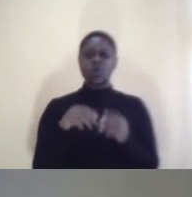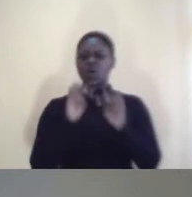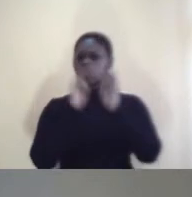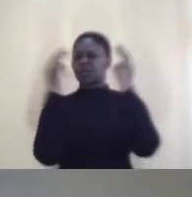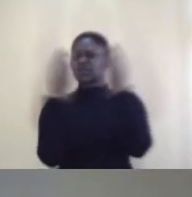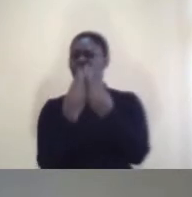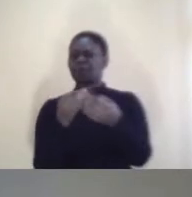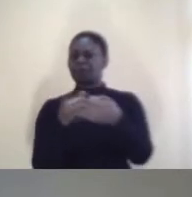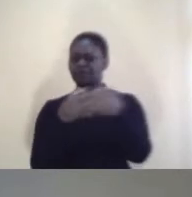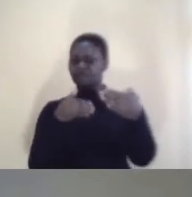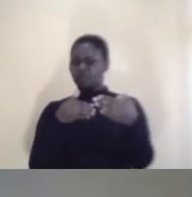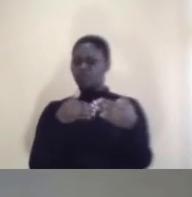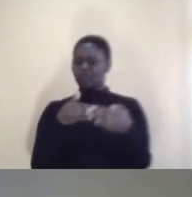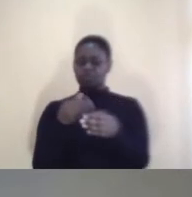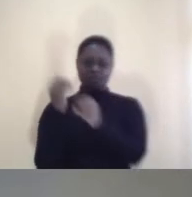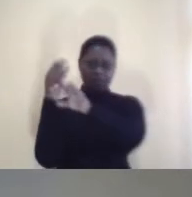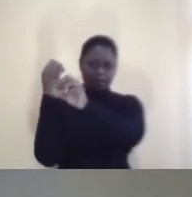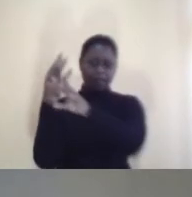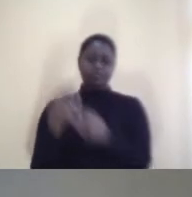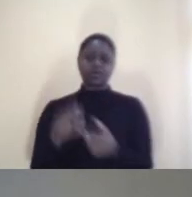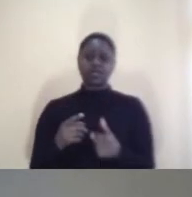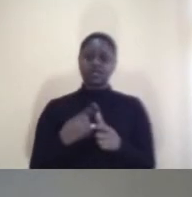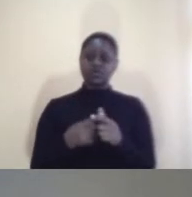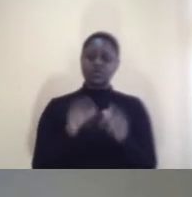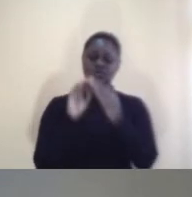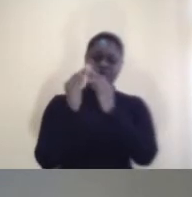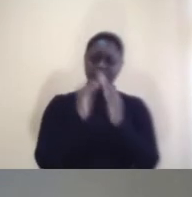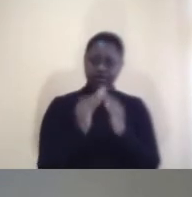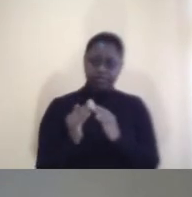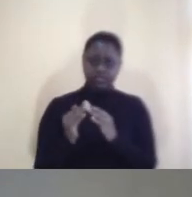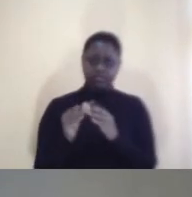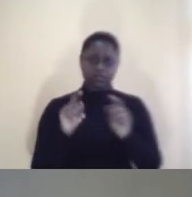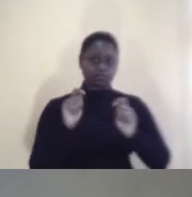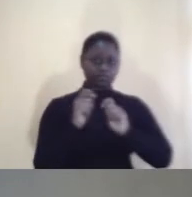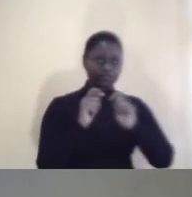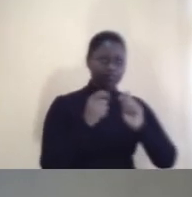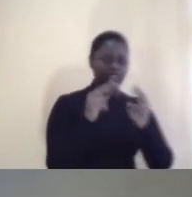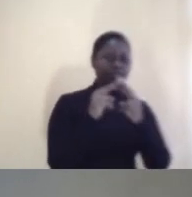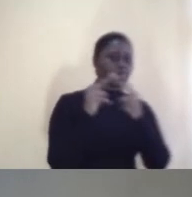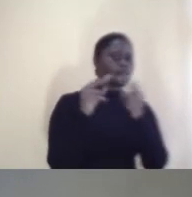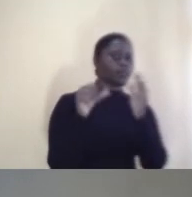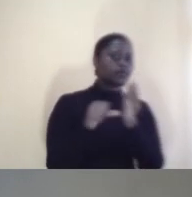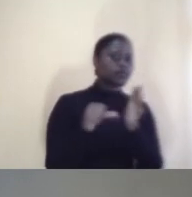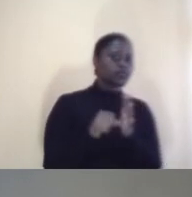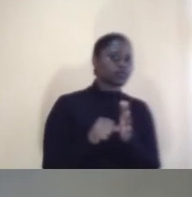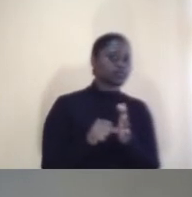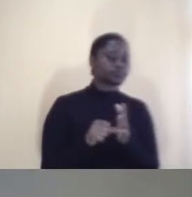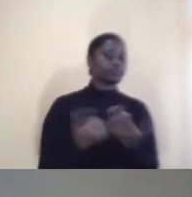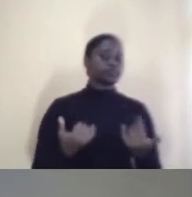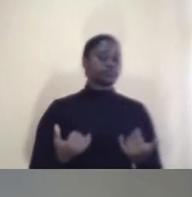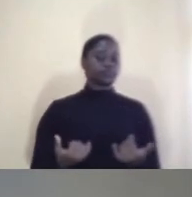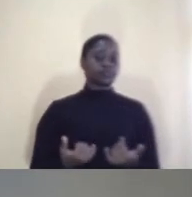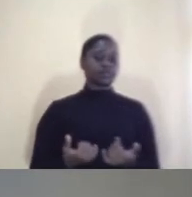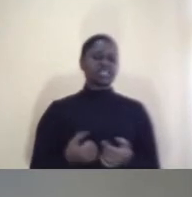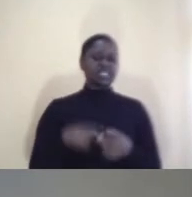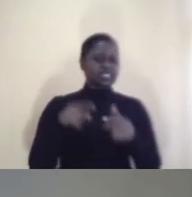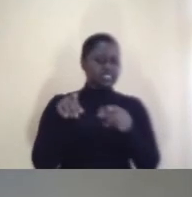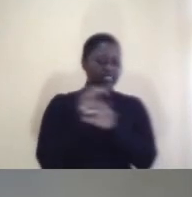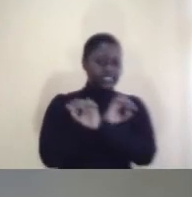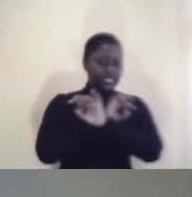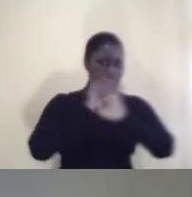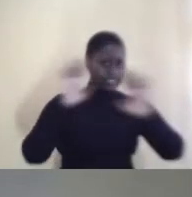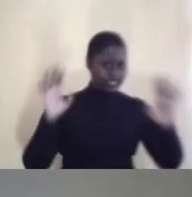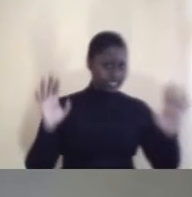before he even speaks, when confronted about the issue, they'll immediately turn to blame apartheid or colonialism for their current failures. This is despite the clear